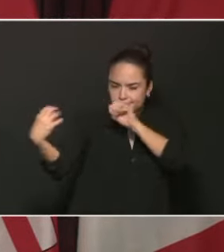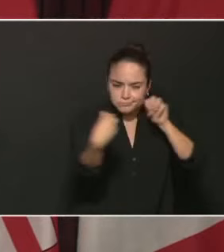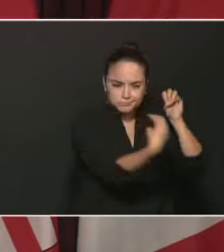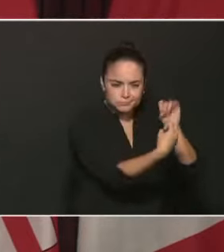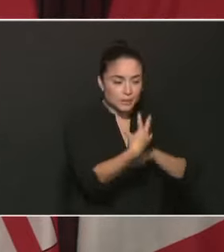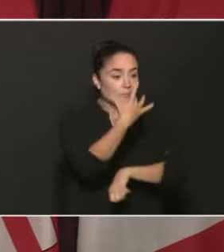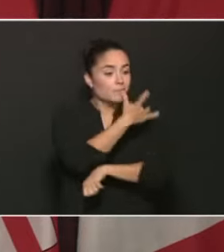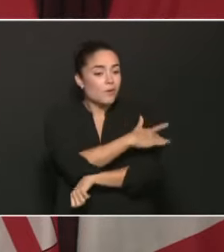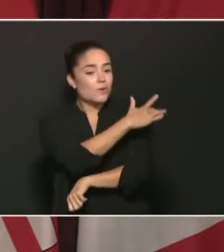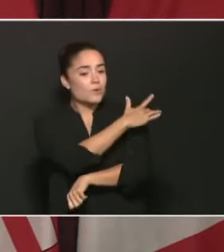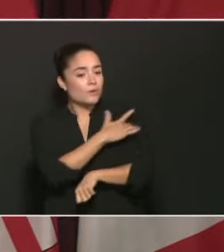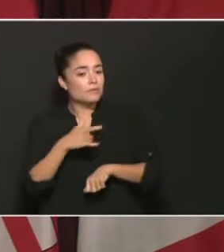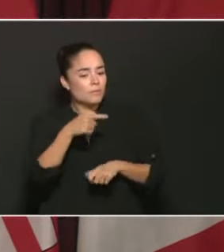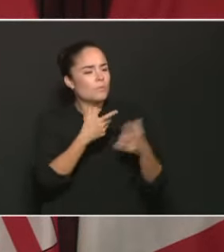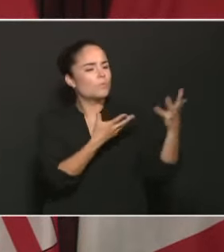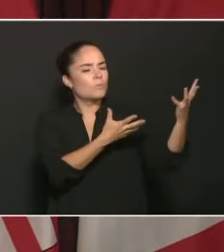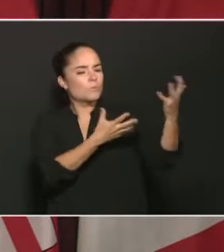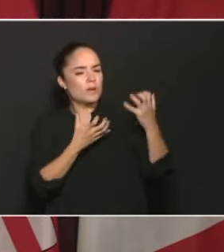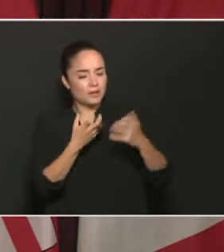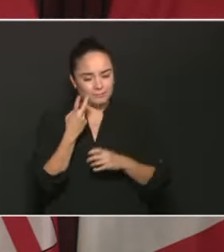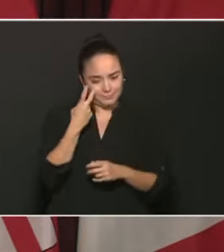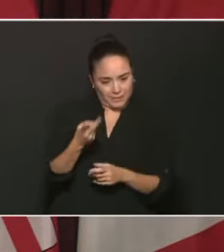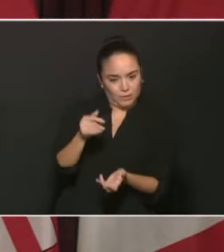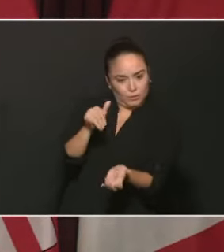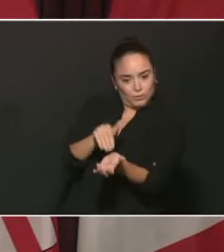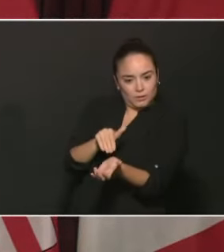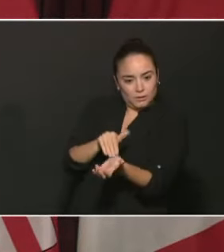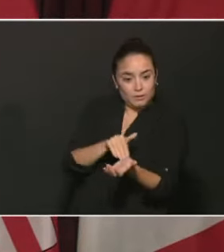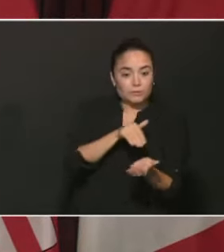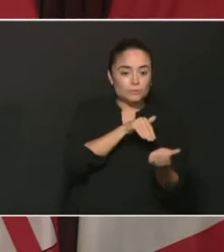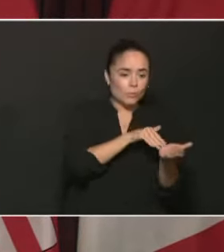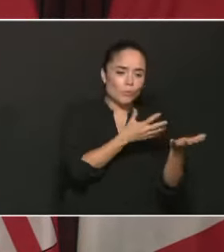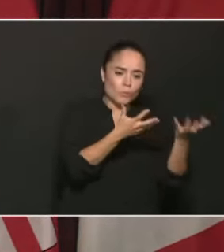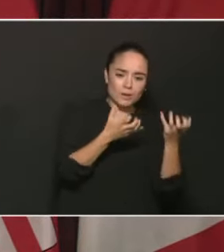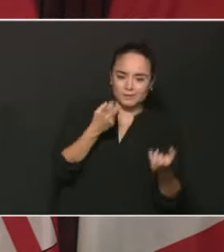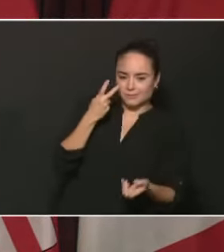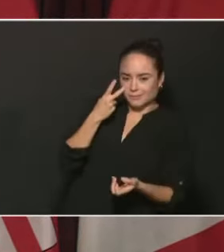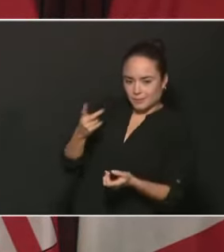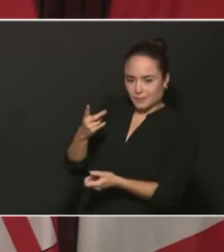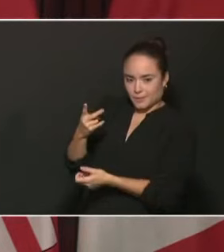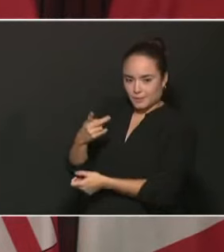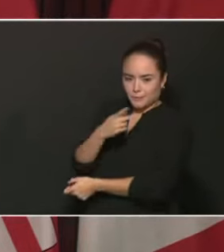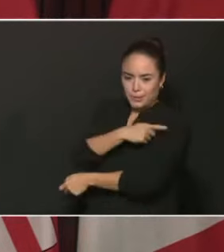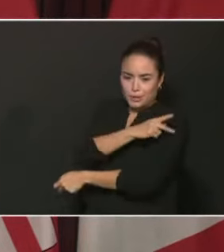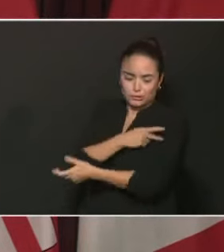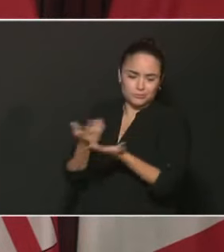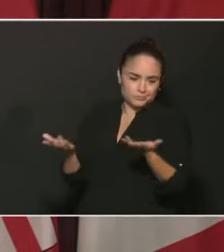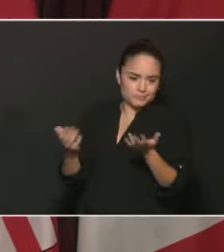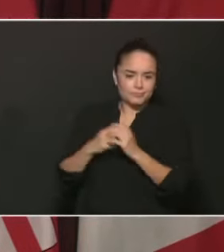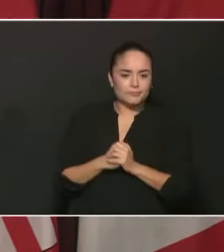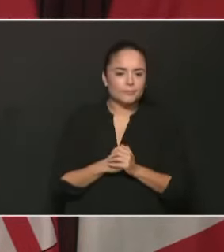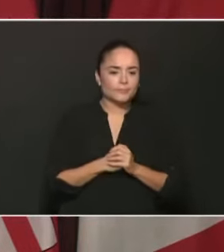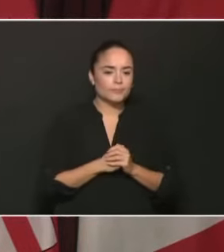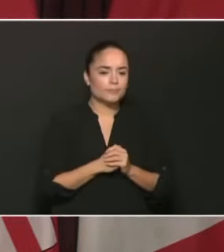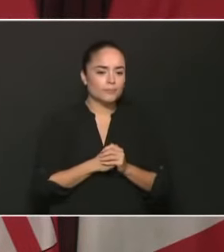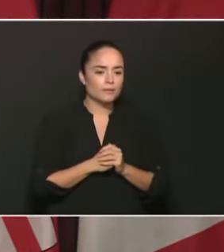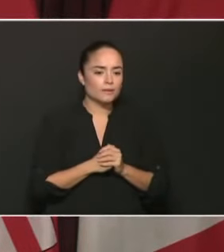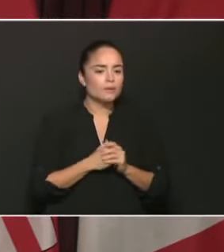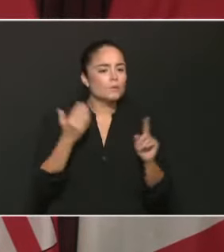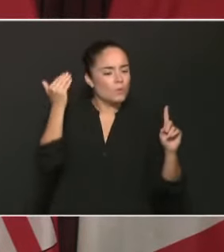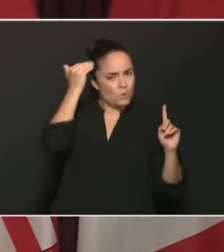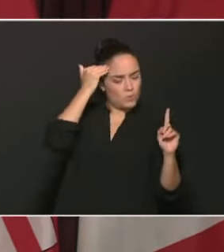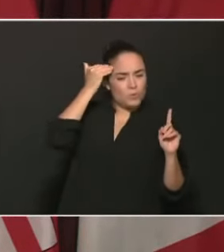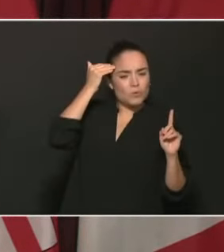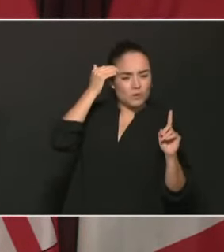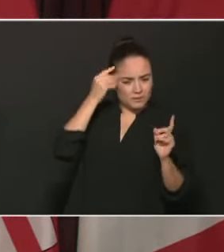as well as from physicians that want to see their patients again, given that they know that the requirement, the need to